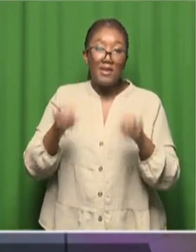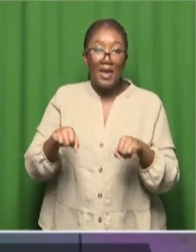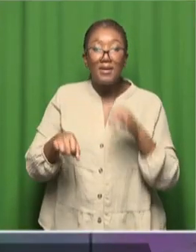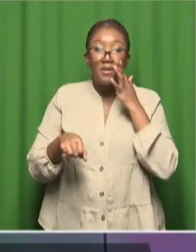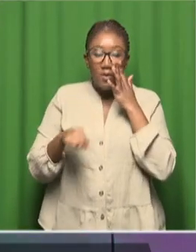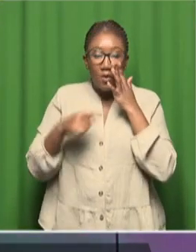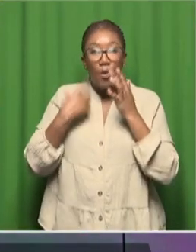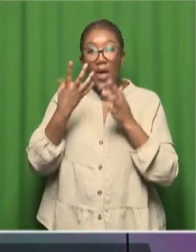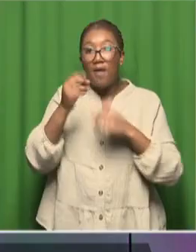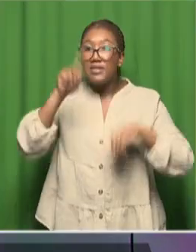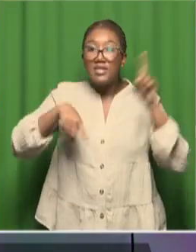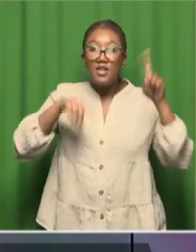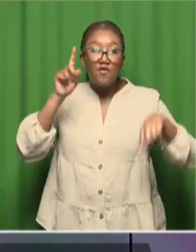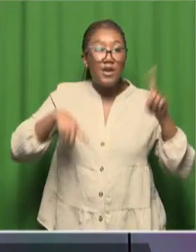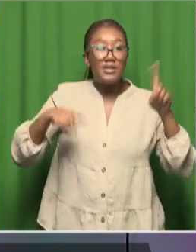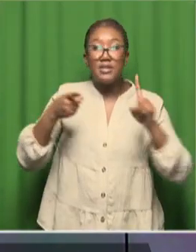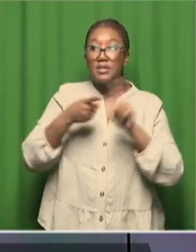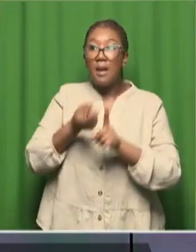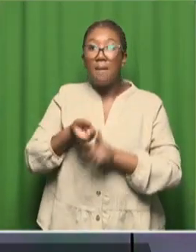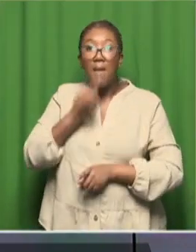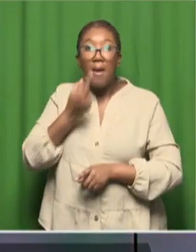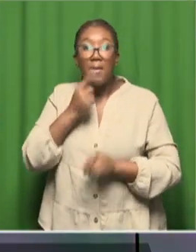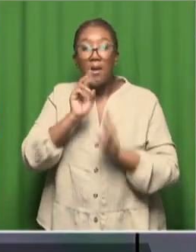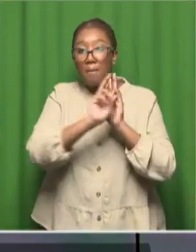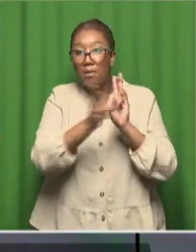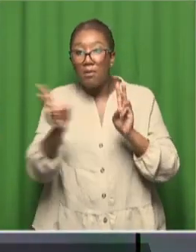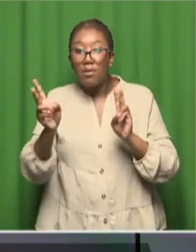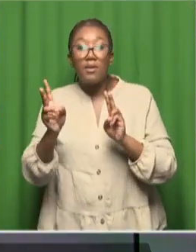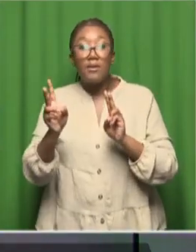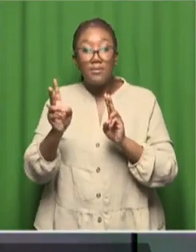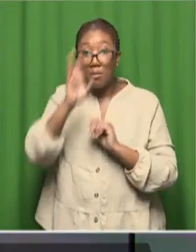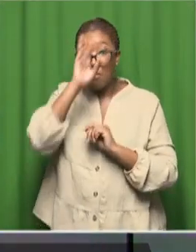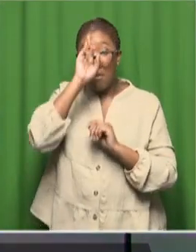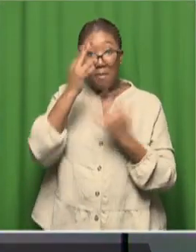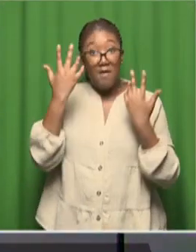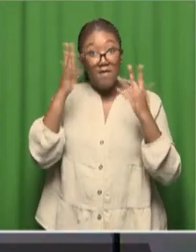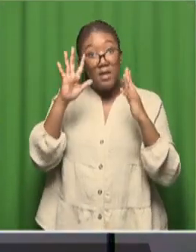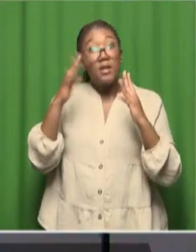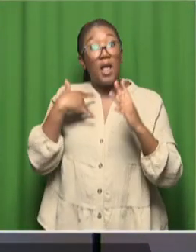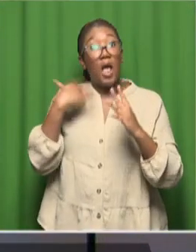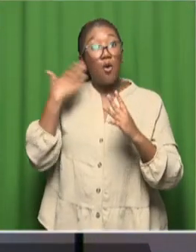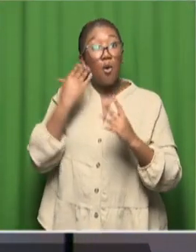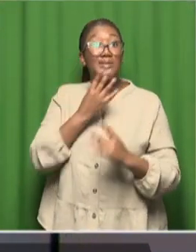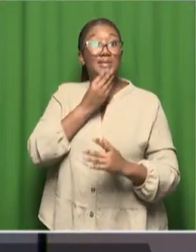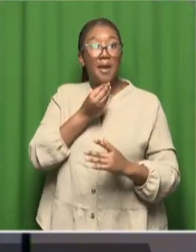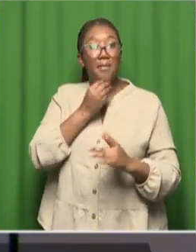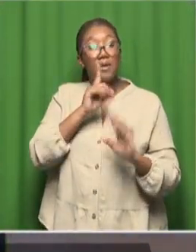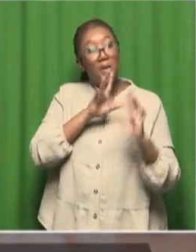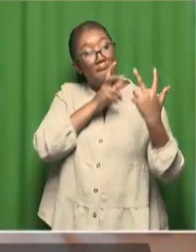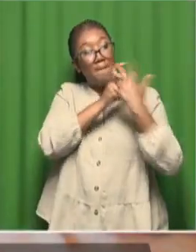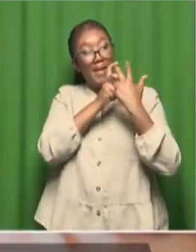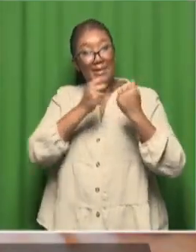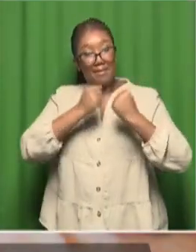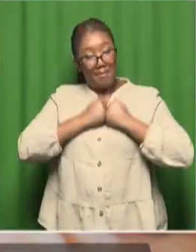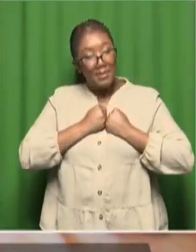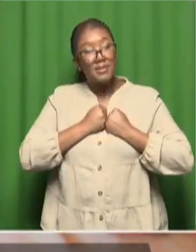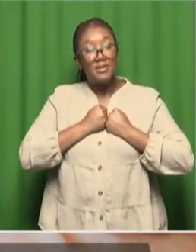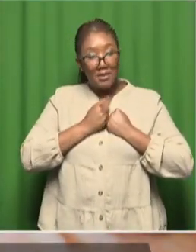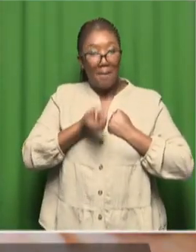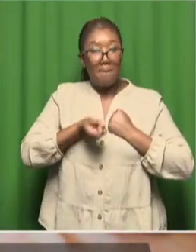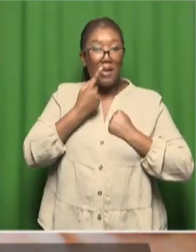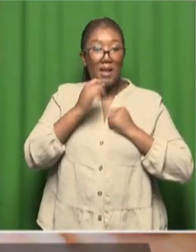treatment, so there's no reason why patients, once diagnosed, can be put onto appropriate therapy and lead long, healthy lives.